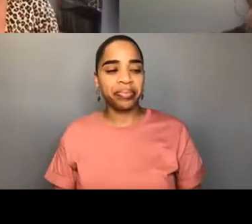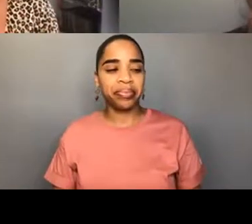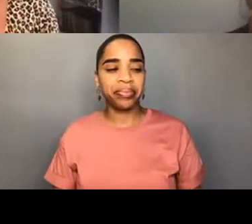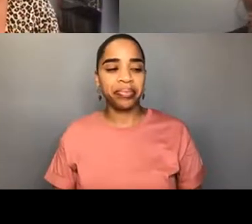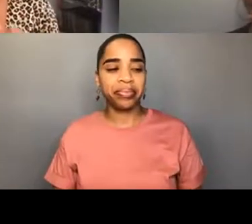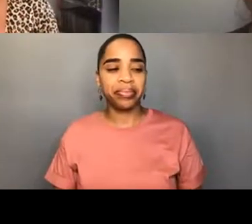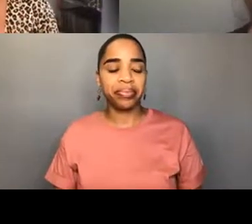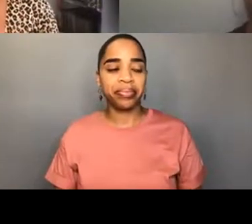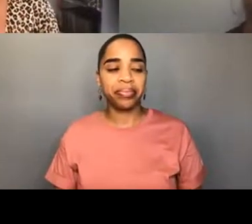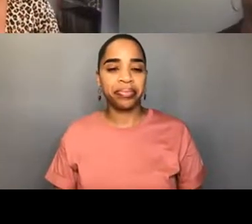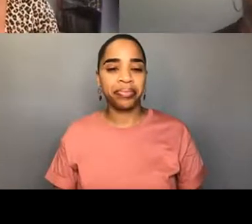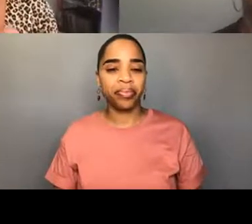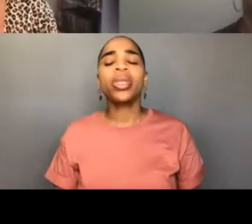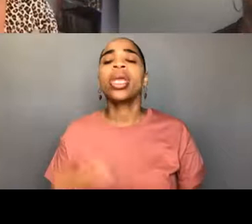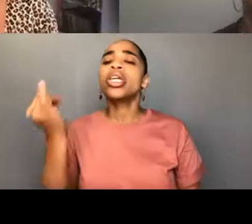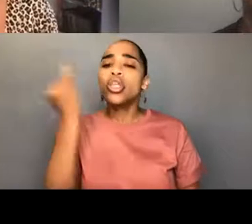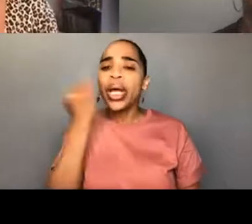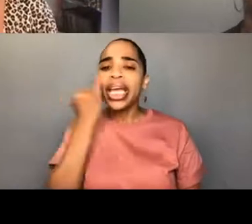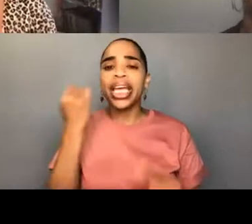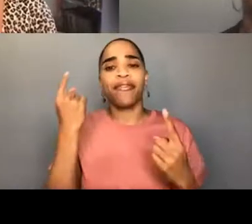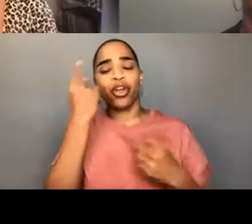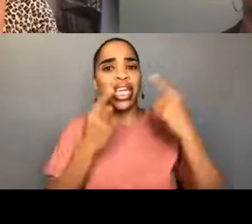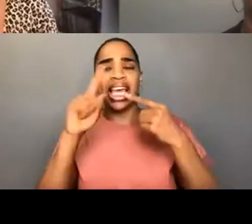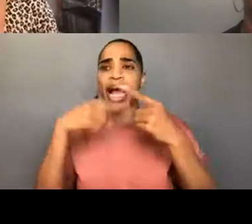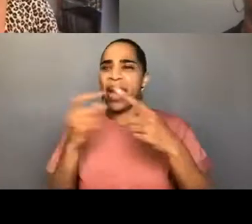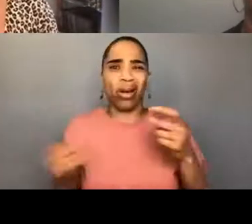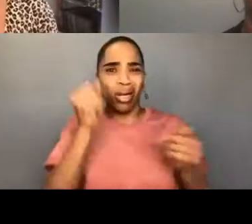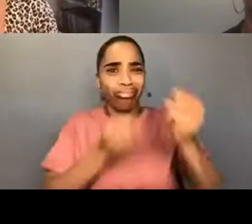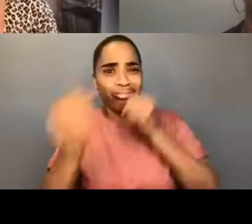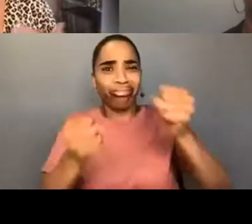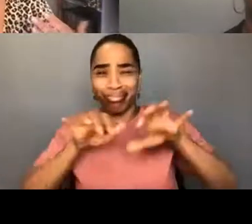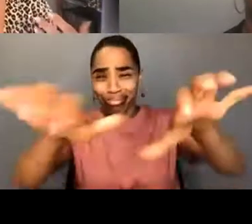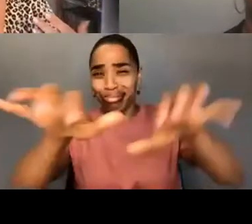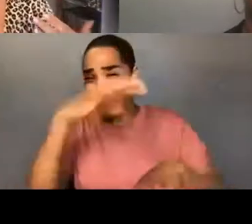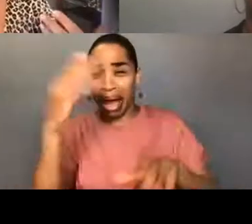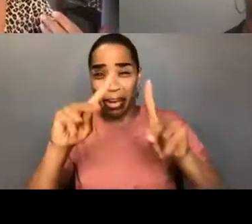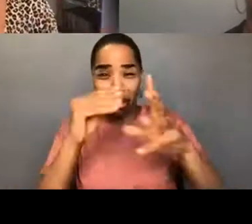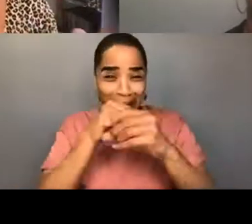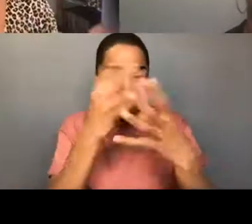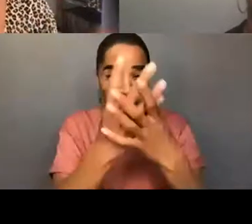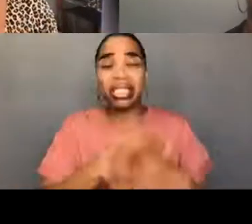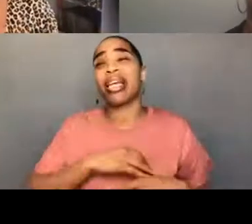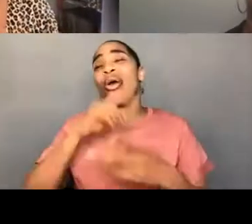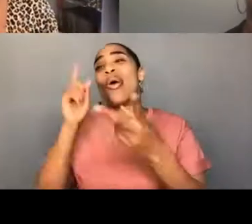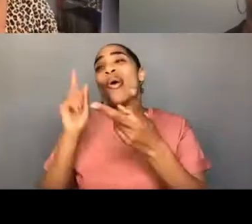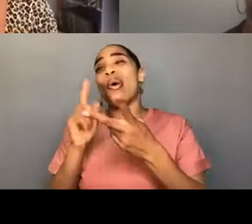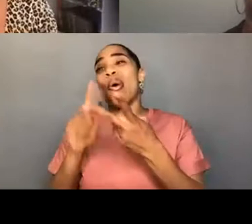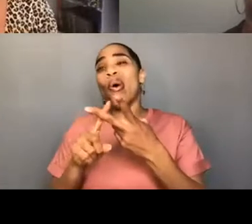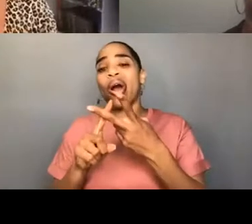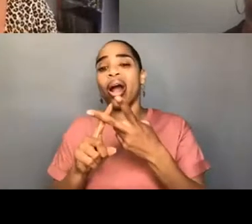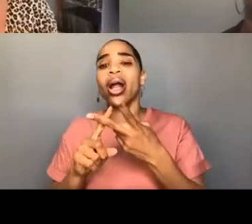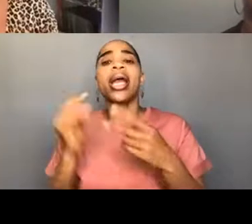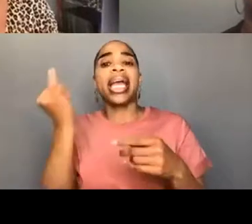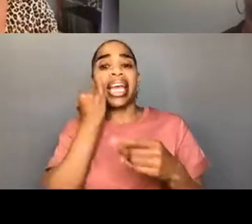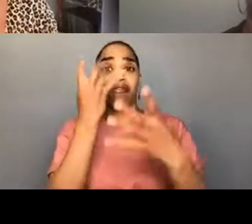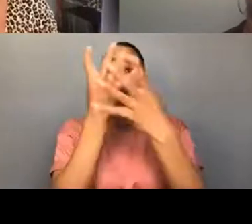about something like mass incarceration, or we think about the fact that once you serve your time,